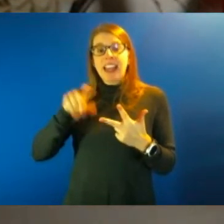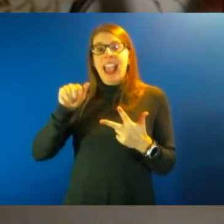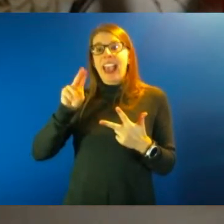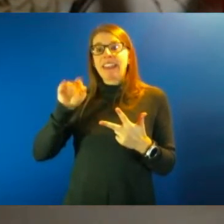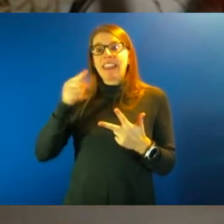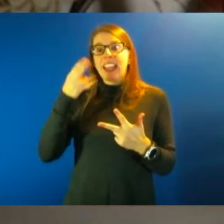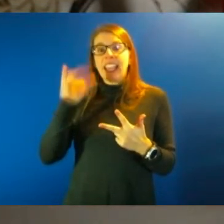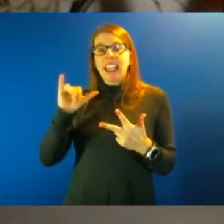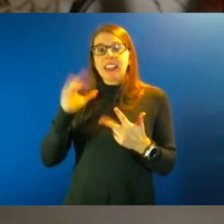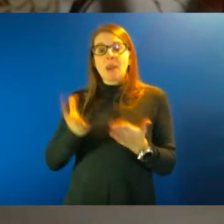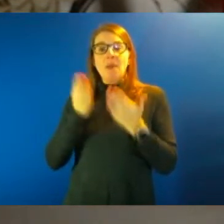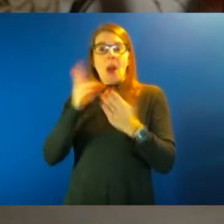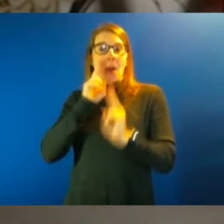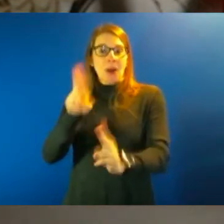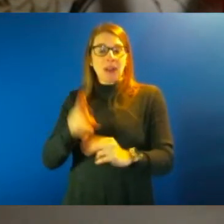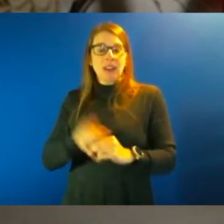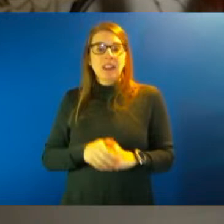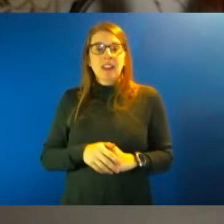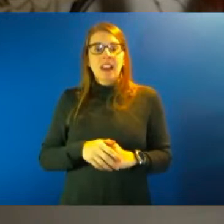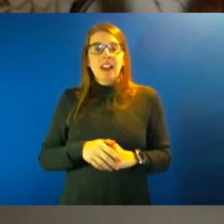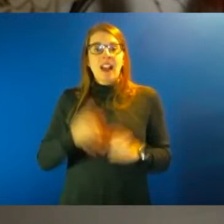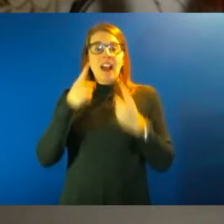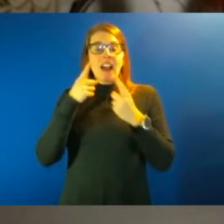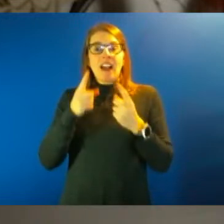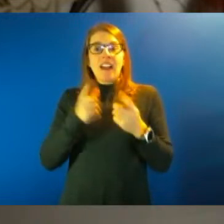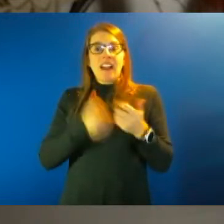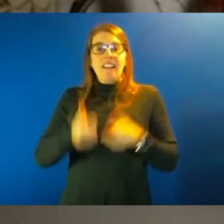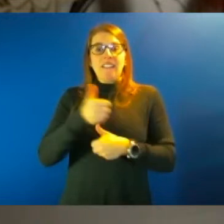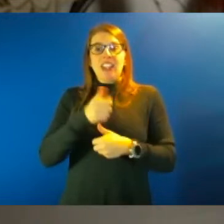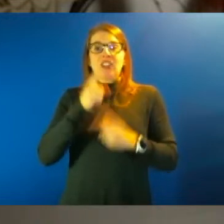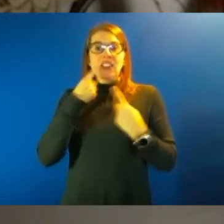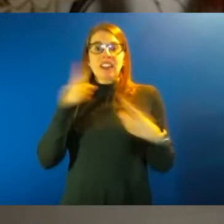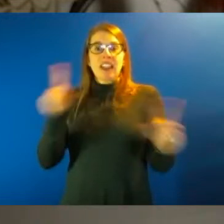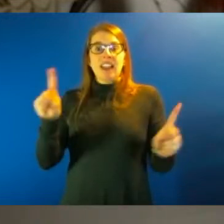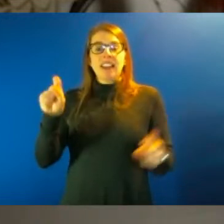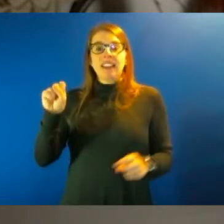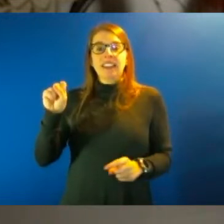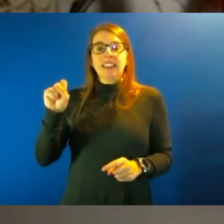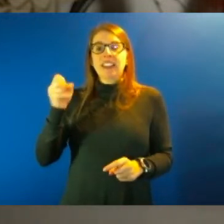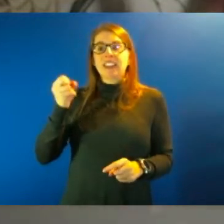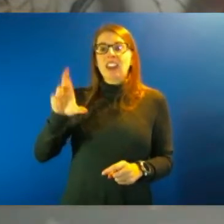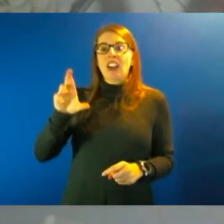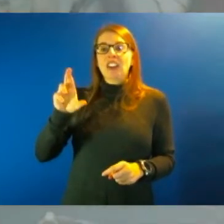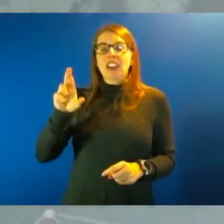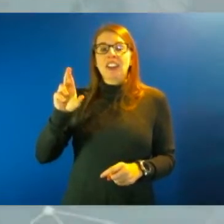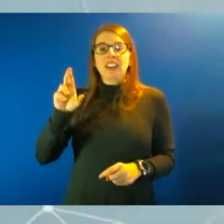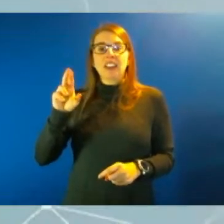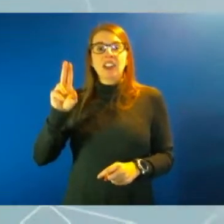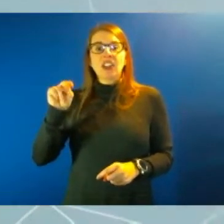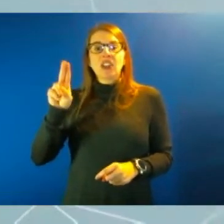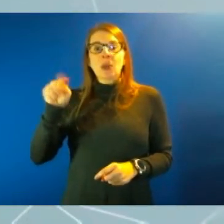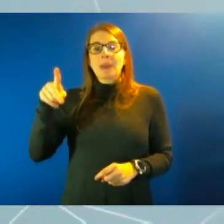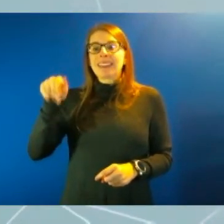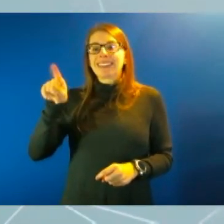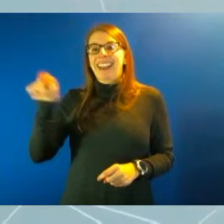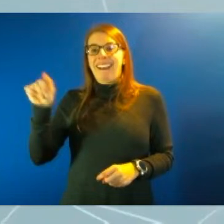honors. Here with the official announcement is Dr. Sanjay Gupta. Take it away, Sanjay.